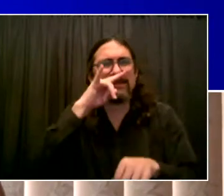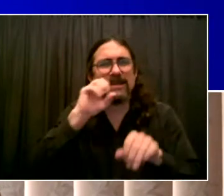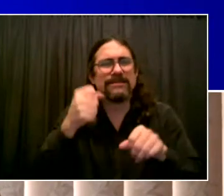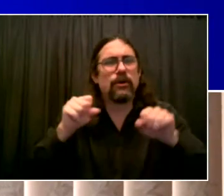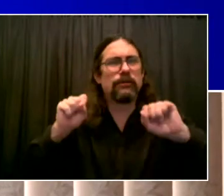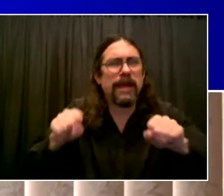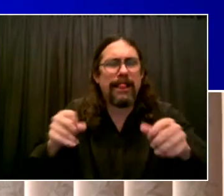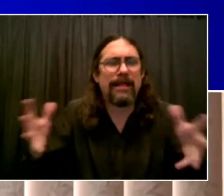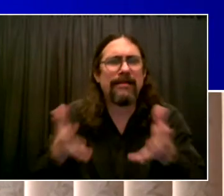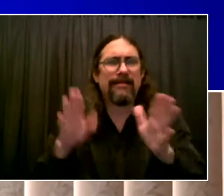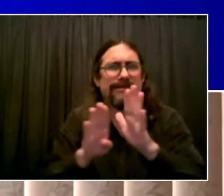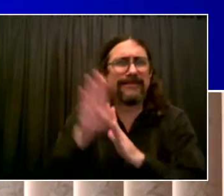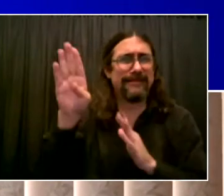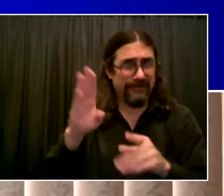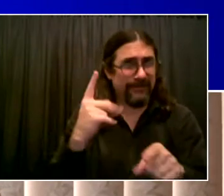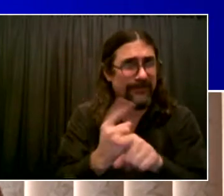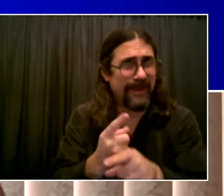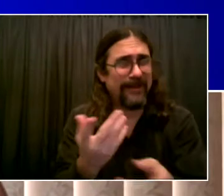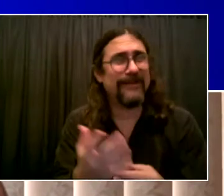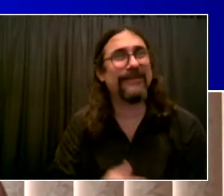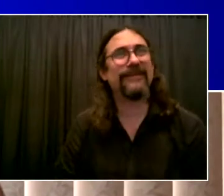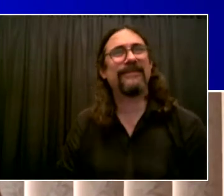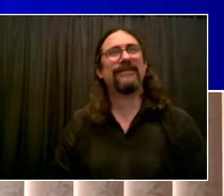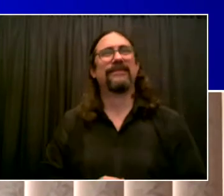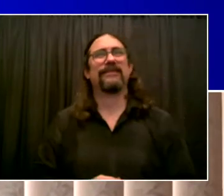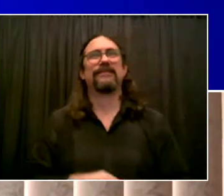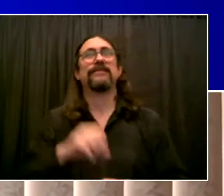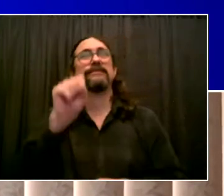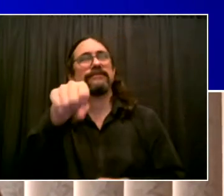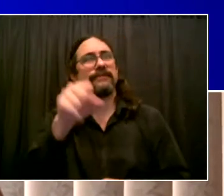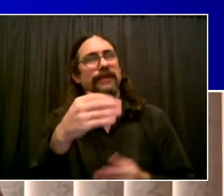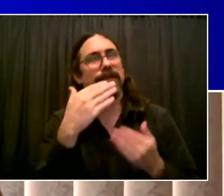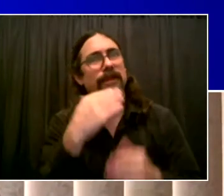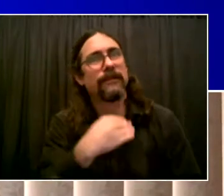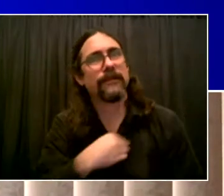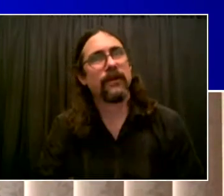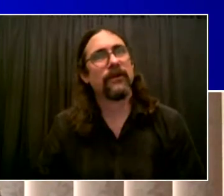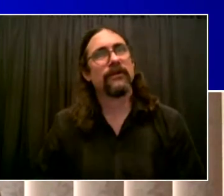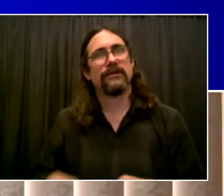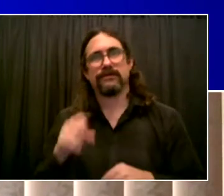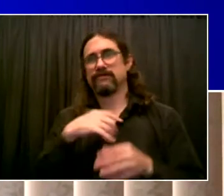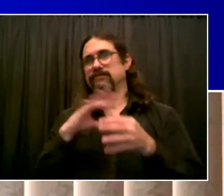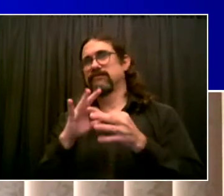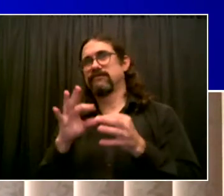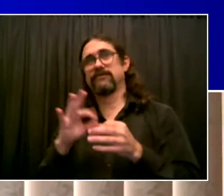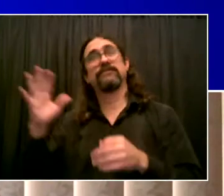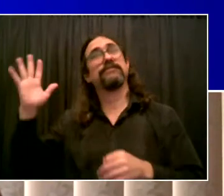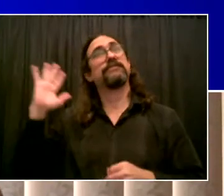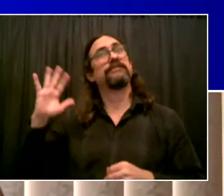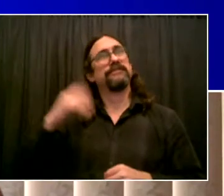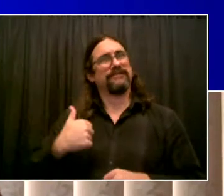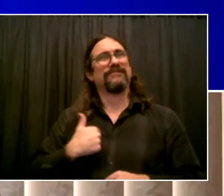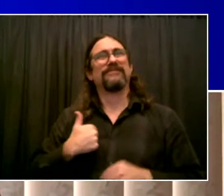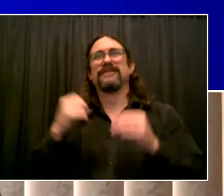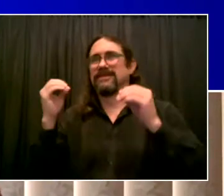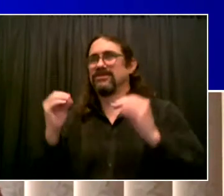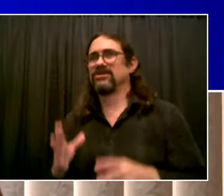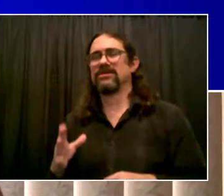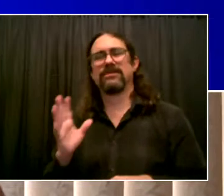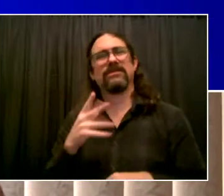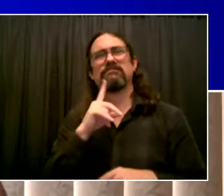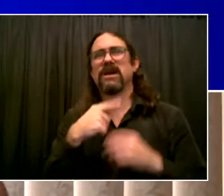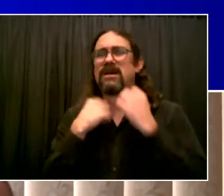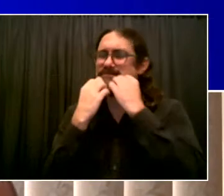Thank you for the question, Mr. Mayor. As a former teacher and as someone who cares deeply about education, there is no